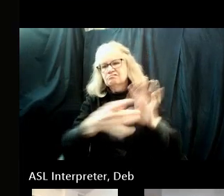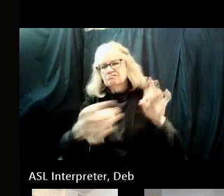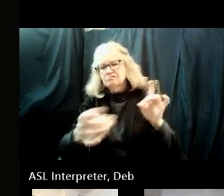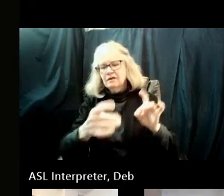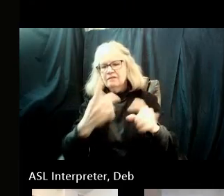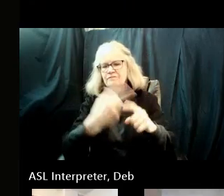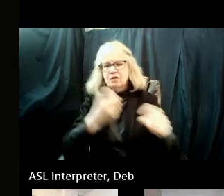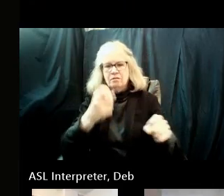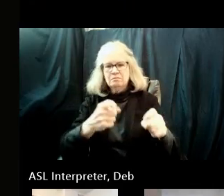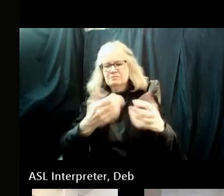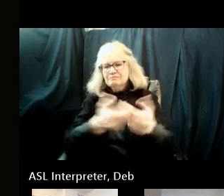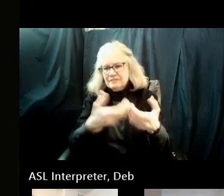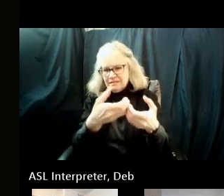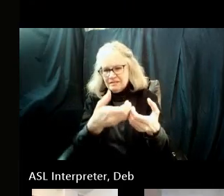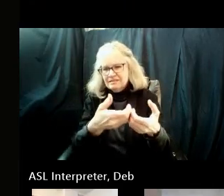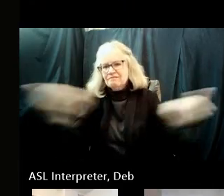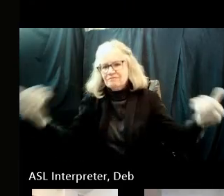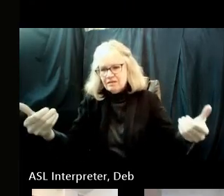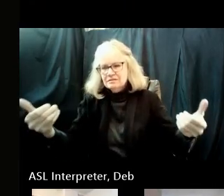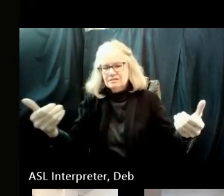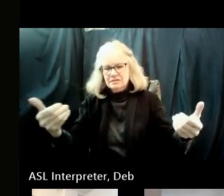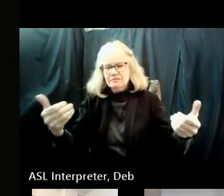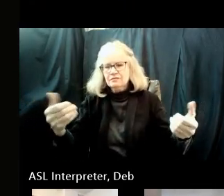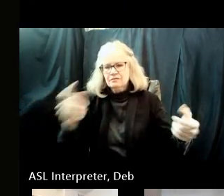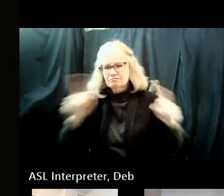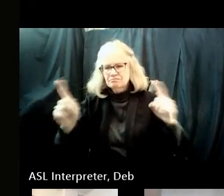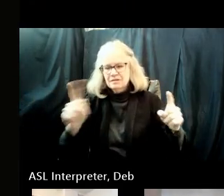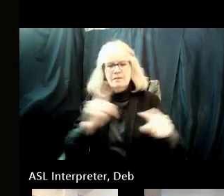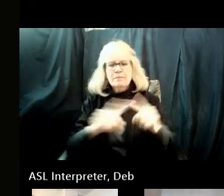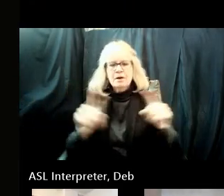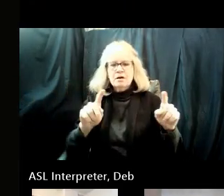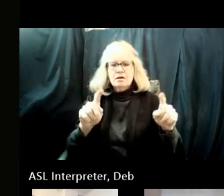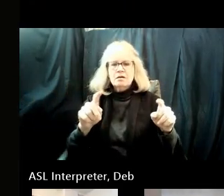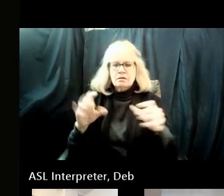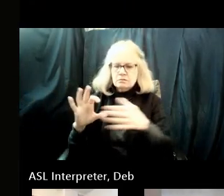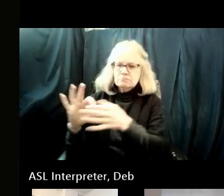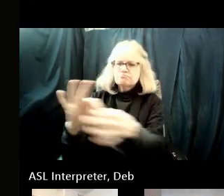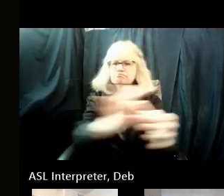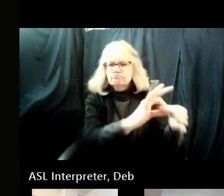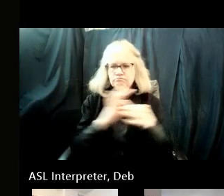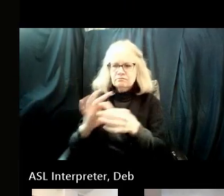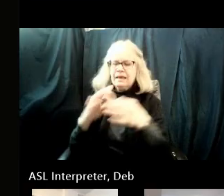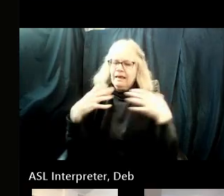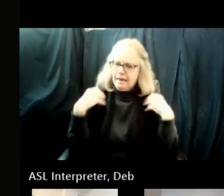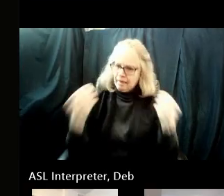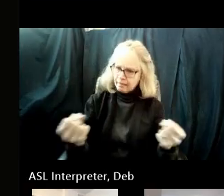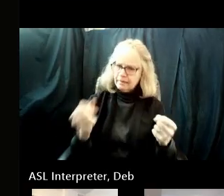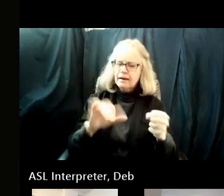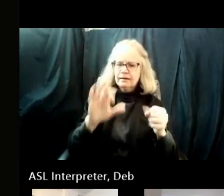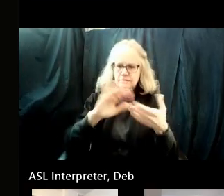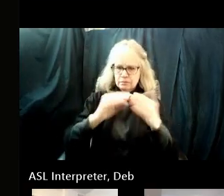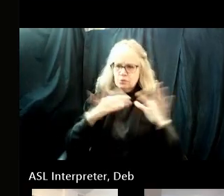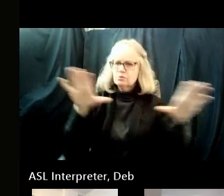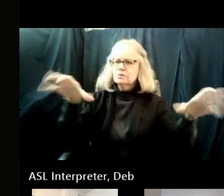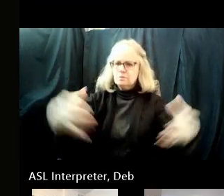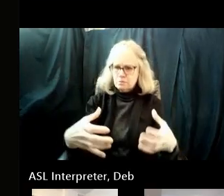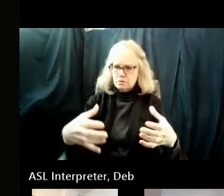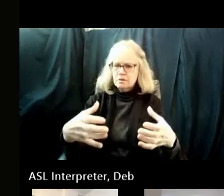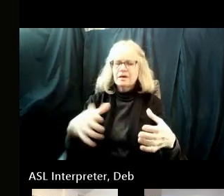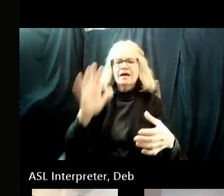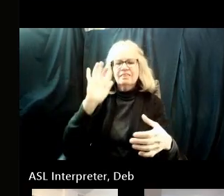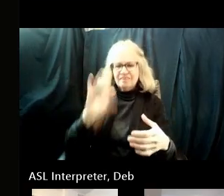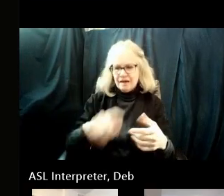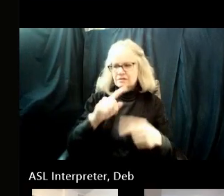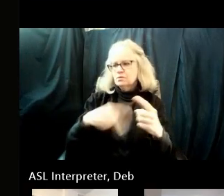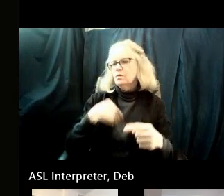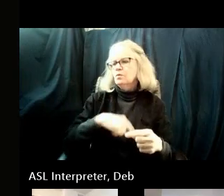being conversations that are critical to all of our collective healing as a community, that's when we'll really be able to see